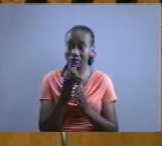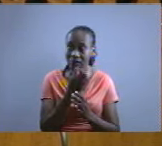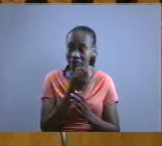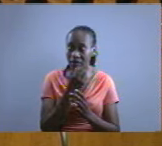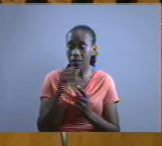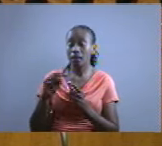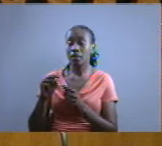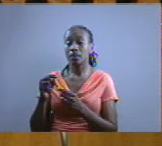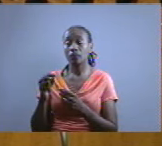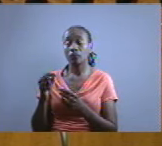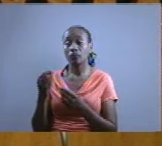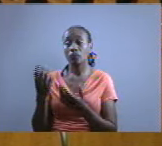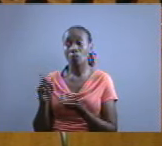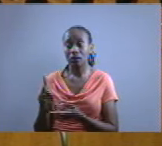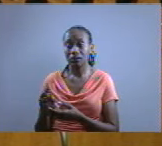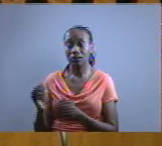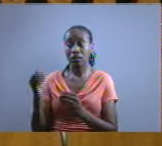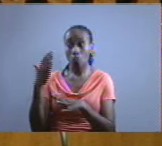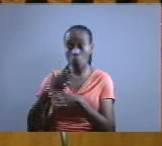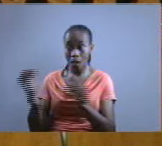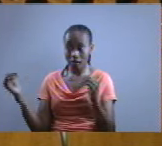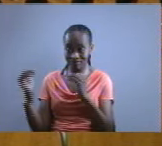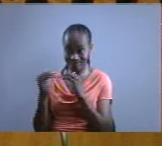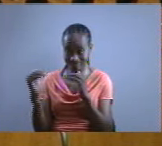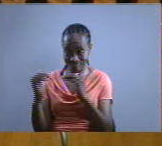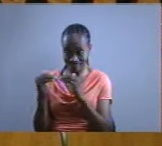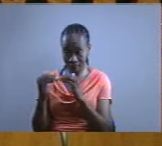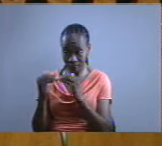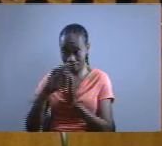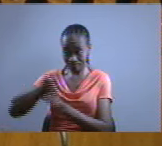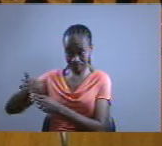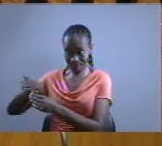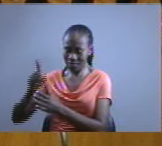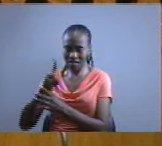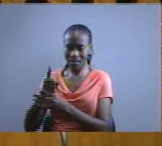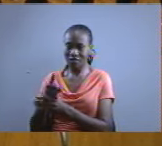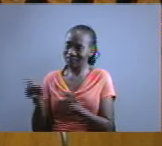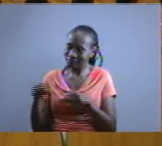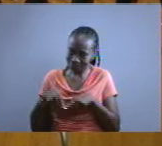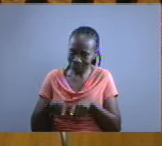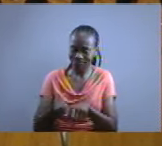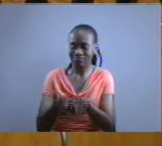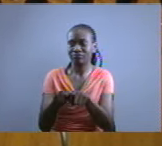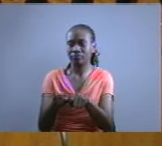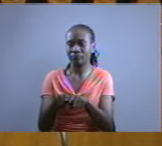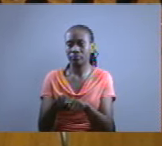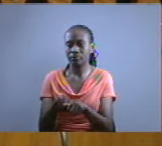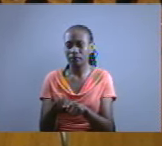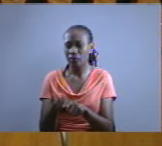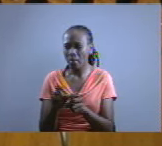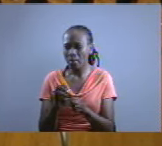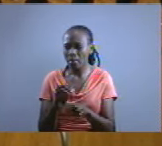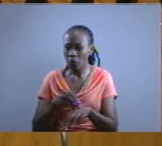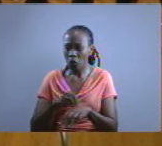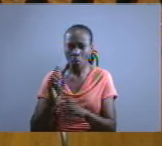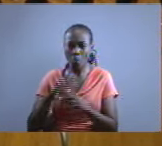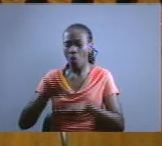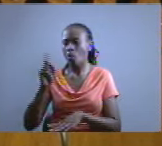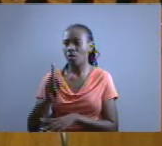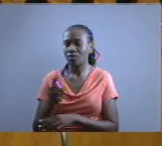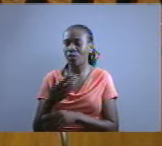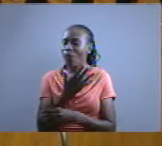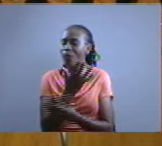point, and the employment equity is no exception. The irony is that all social partners